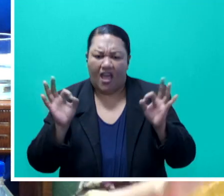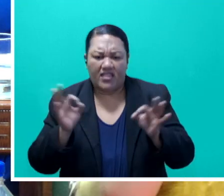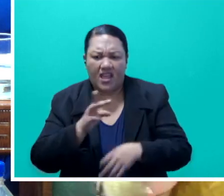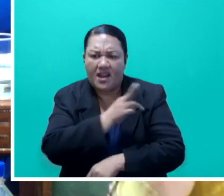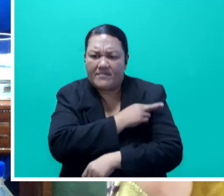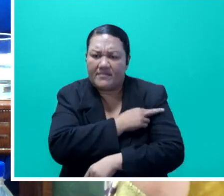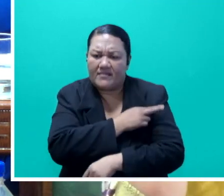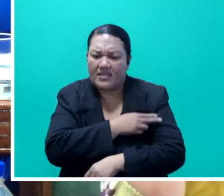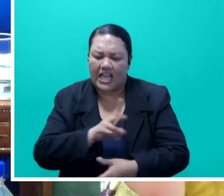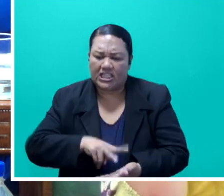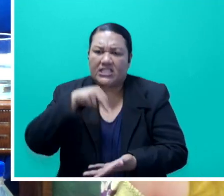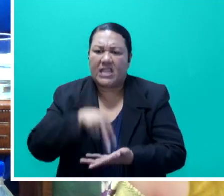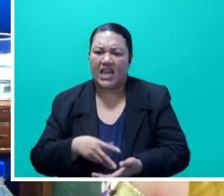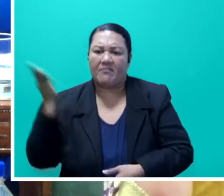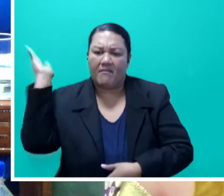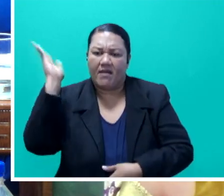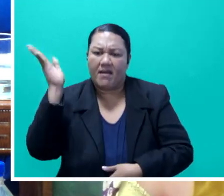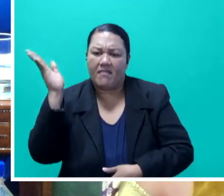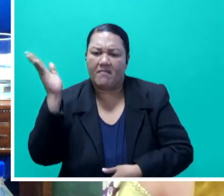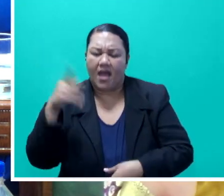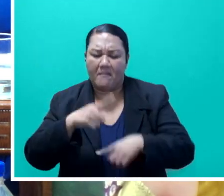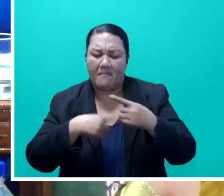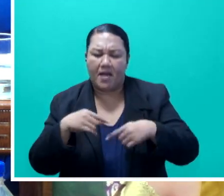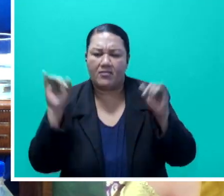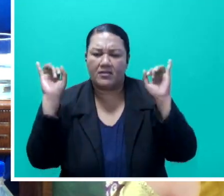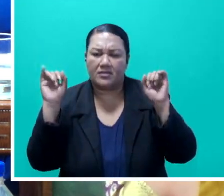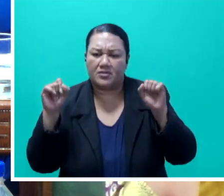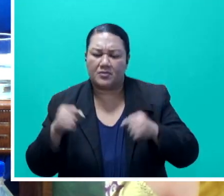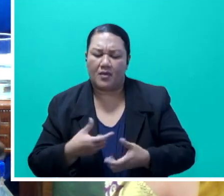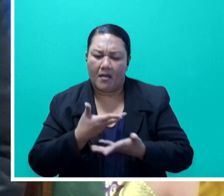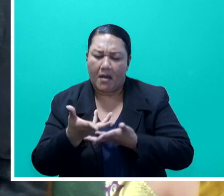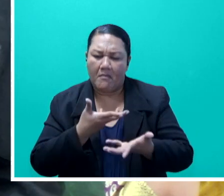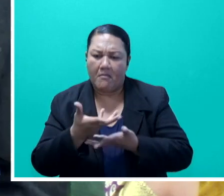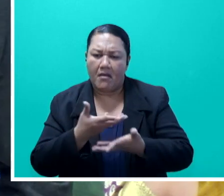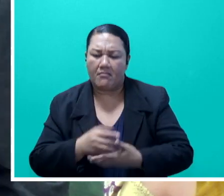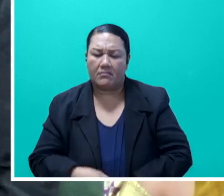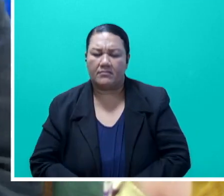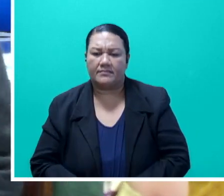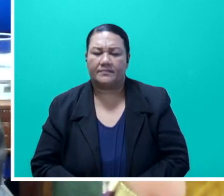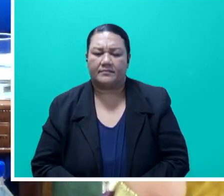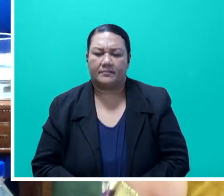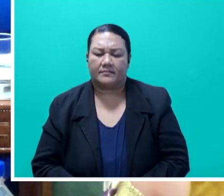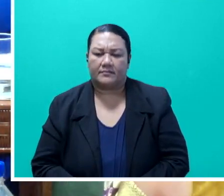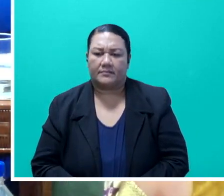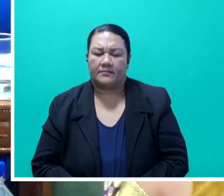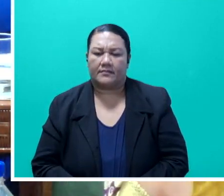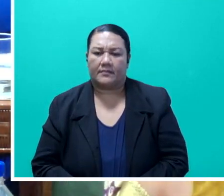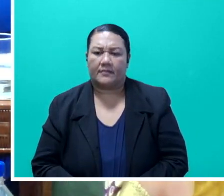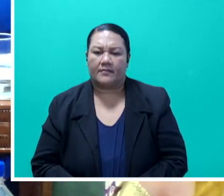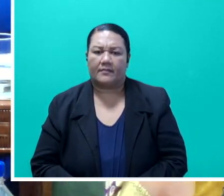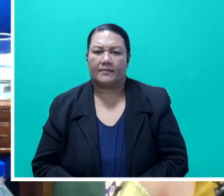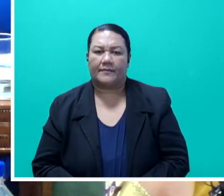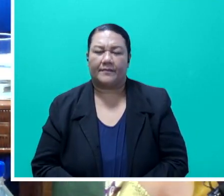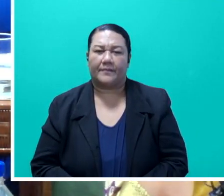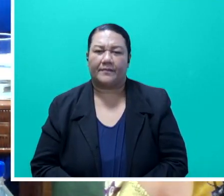stand up and talk about a particular issue. Mr. Speaker, sir. Mr. Speaker, sir, as far